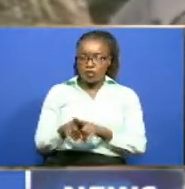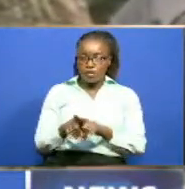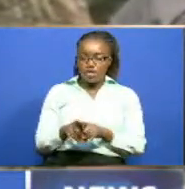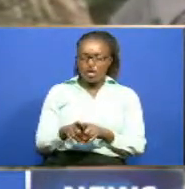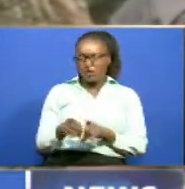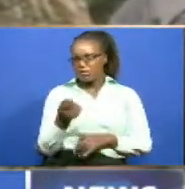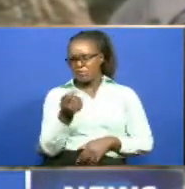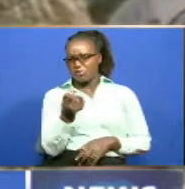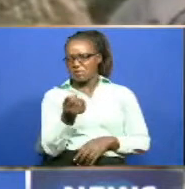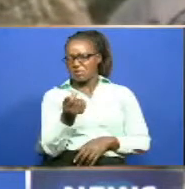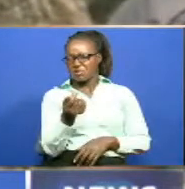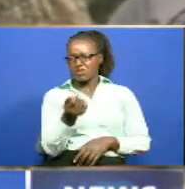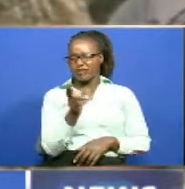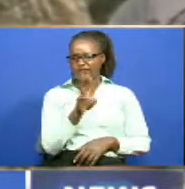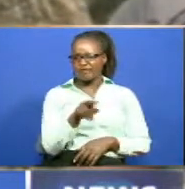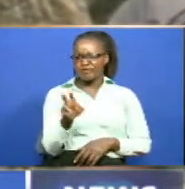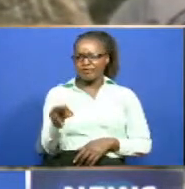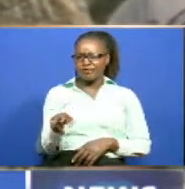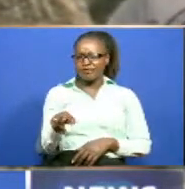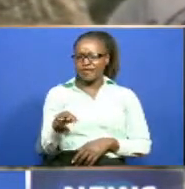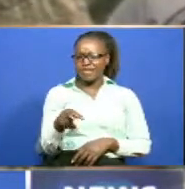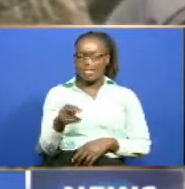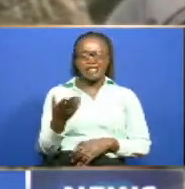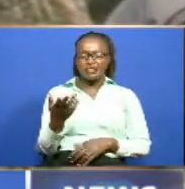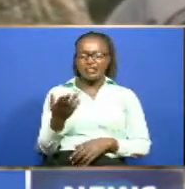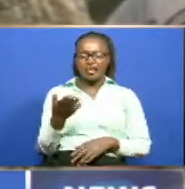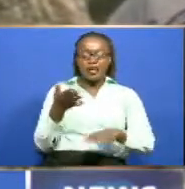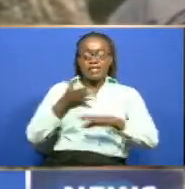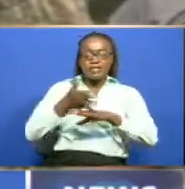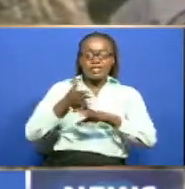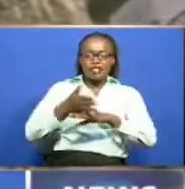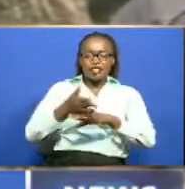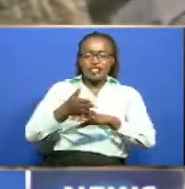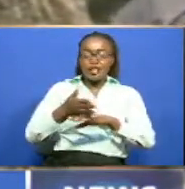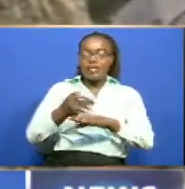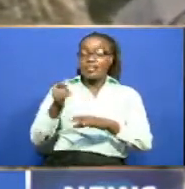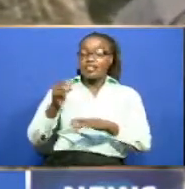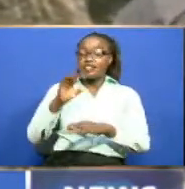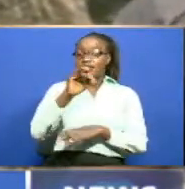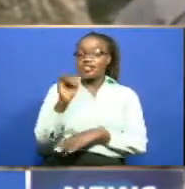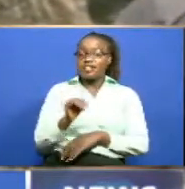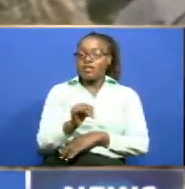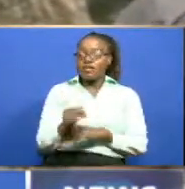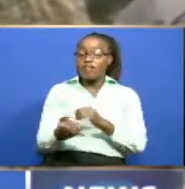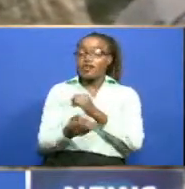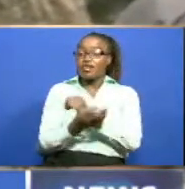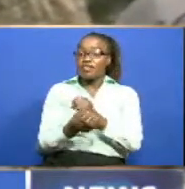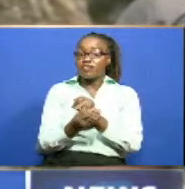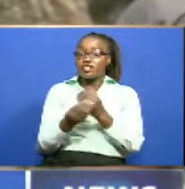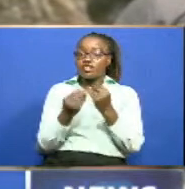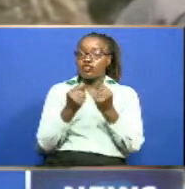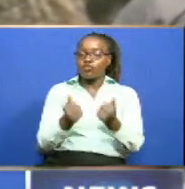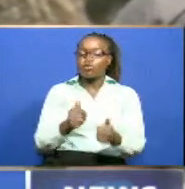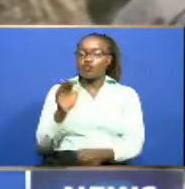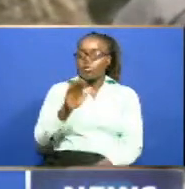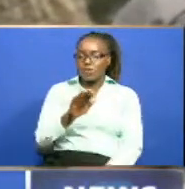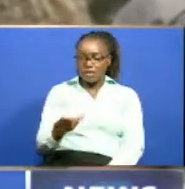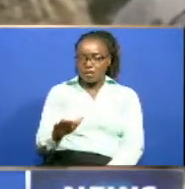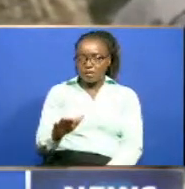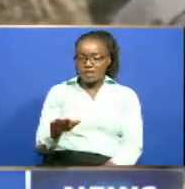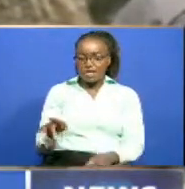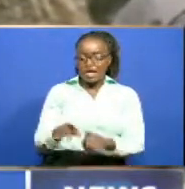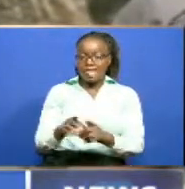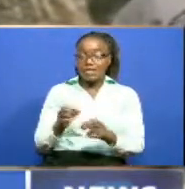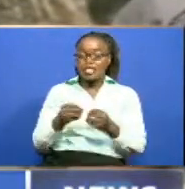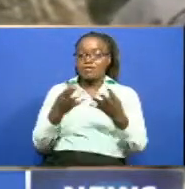belittle, berate, and castigate the Chief Justice for having advised the dissolution of Parliament as